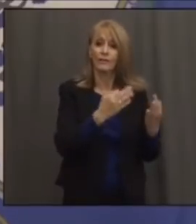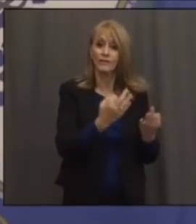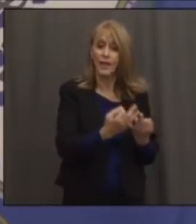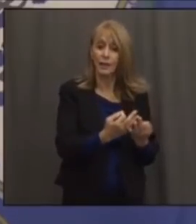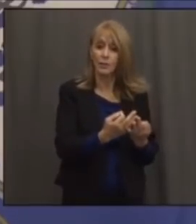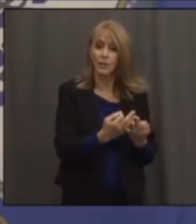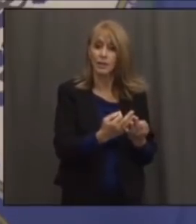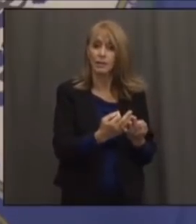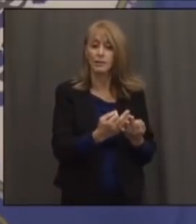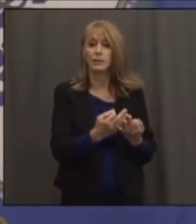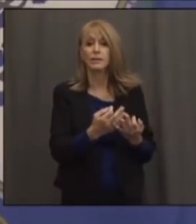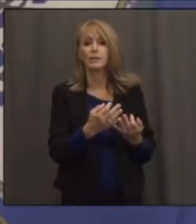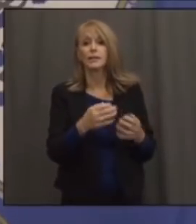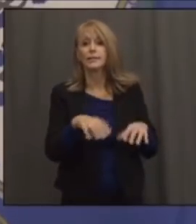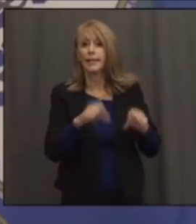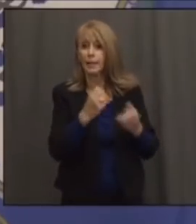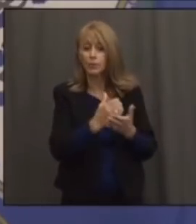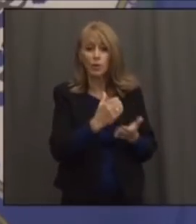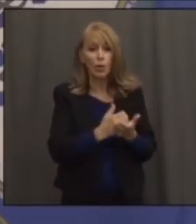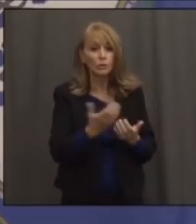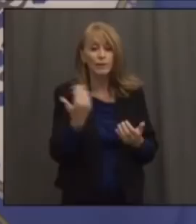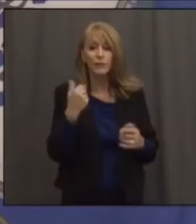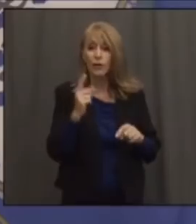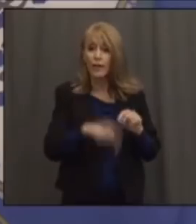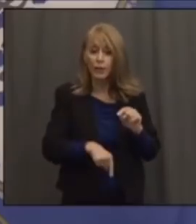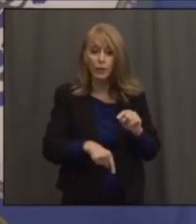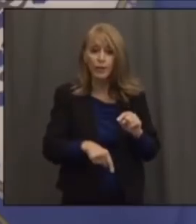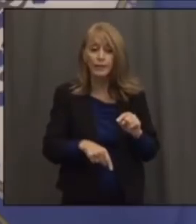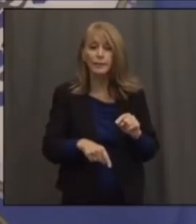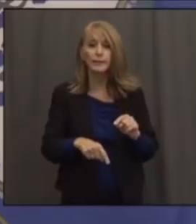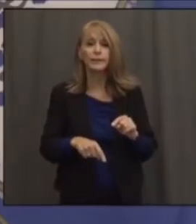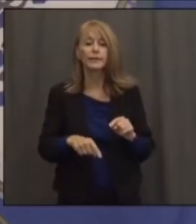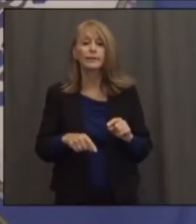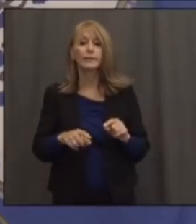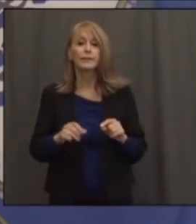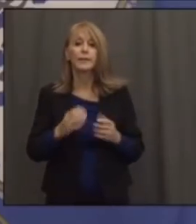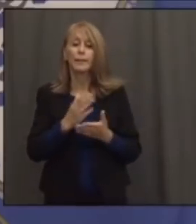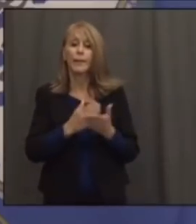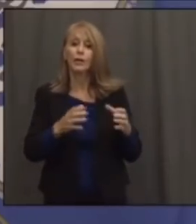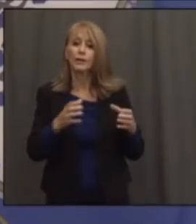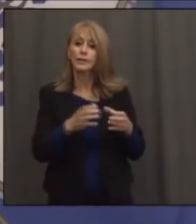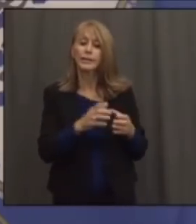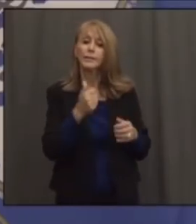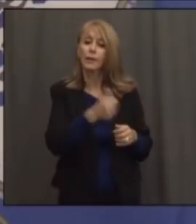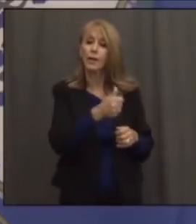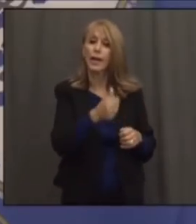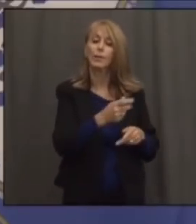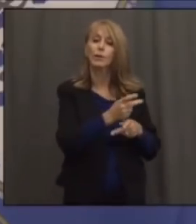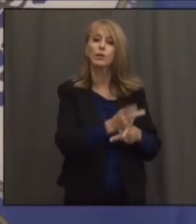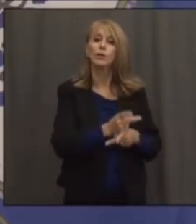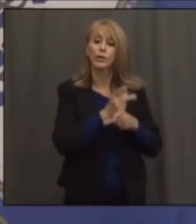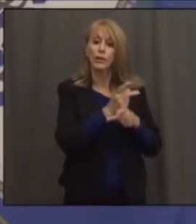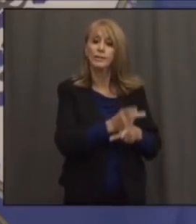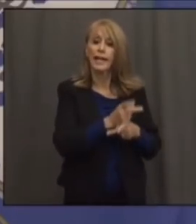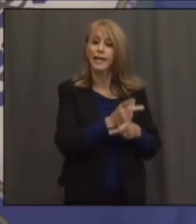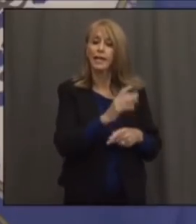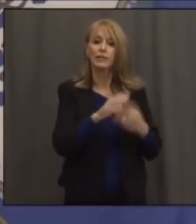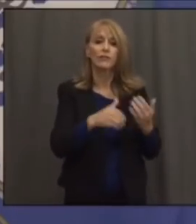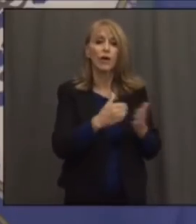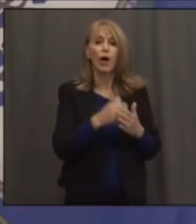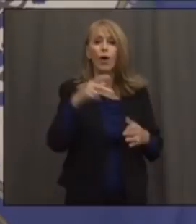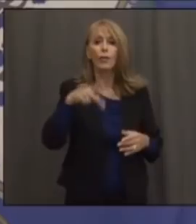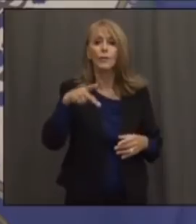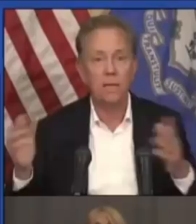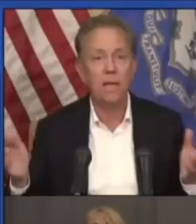some of the courses they weren't able to do before. As you know, just as part of the team, they took care of, all the